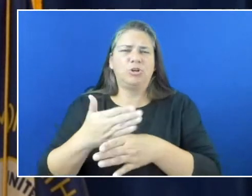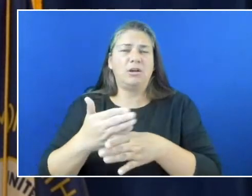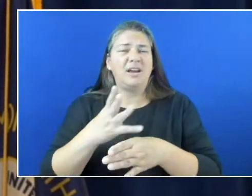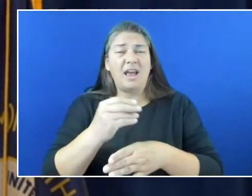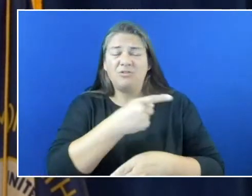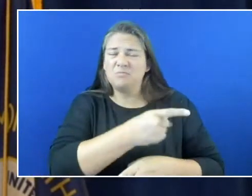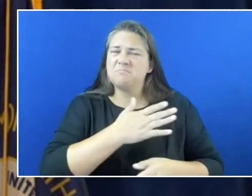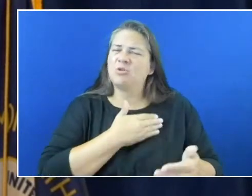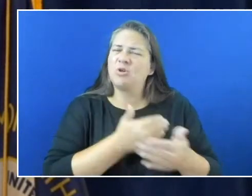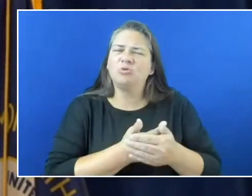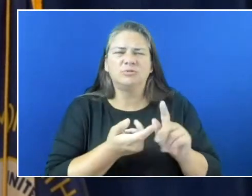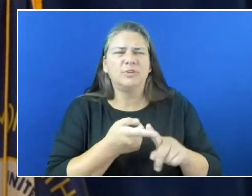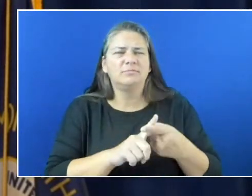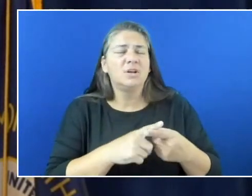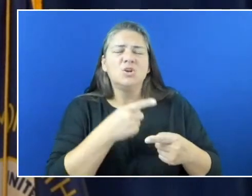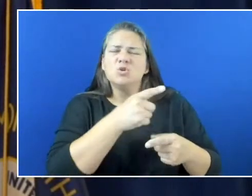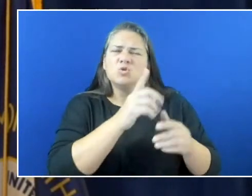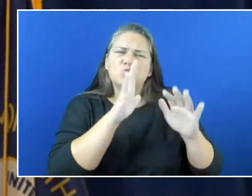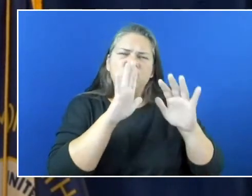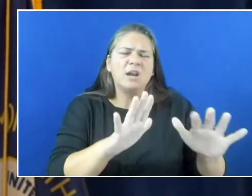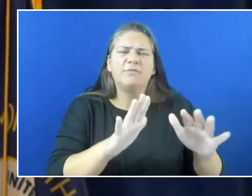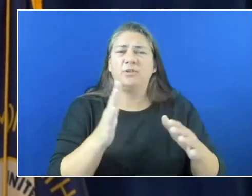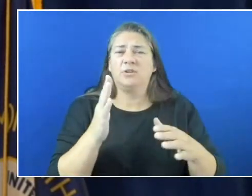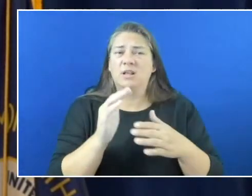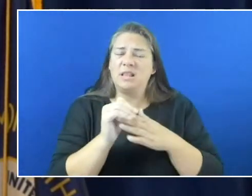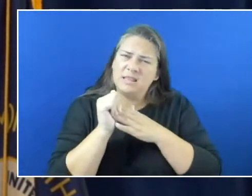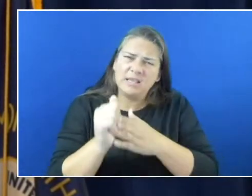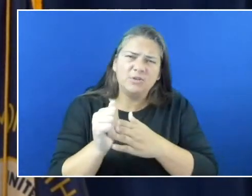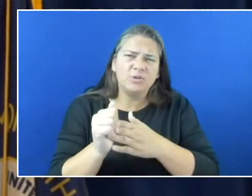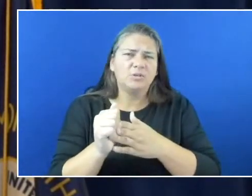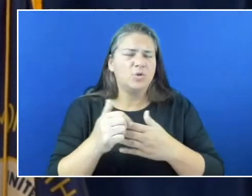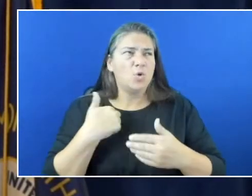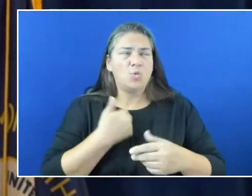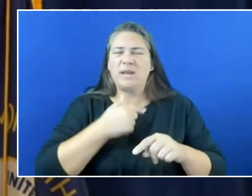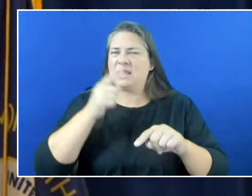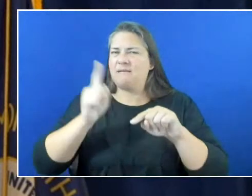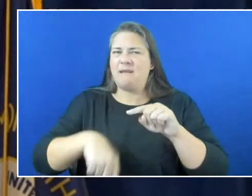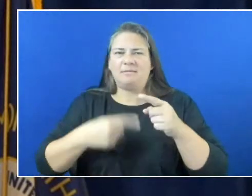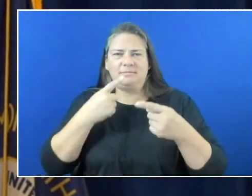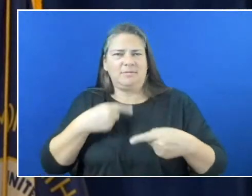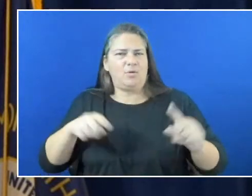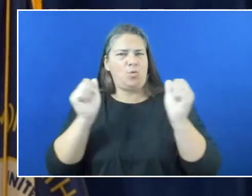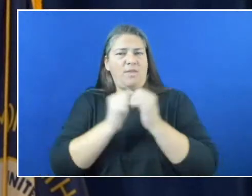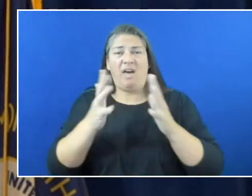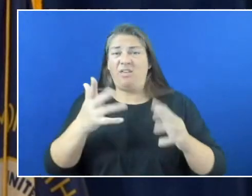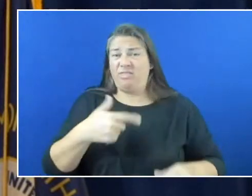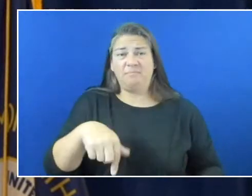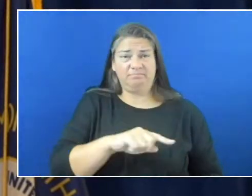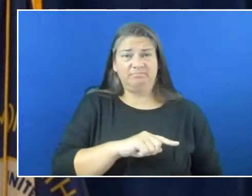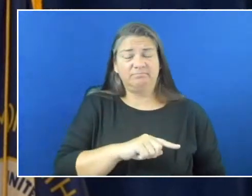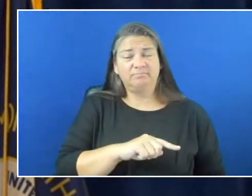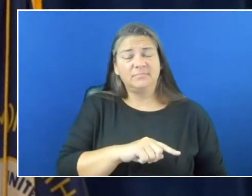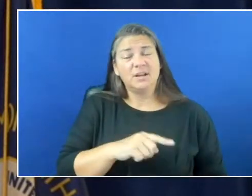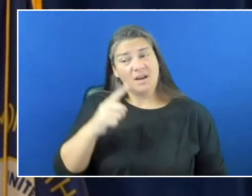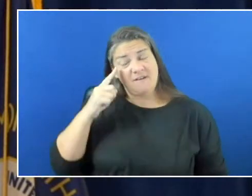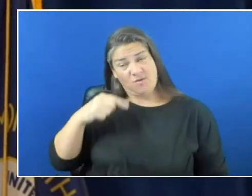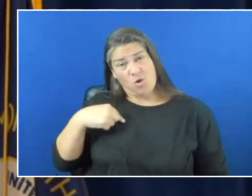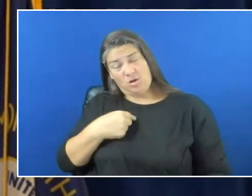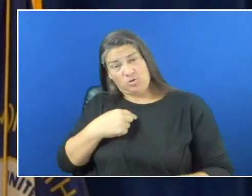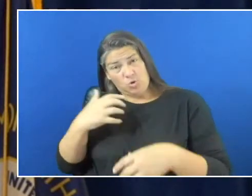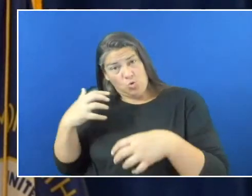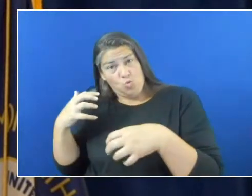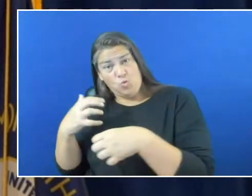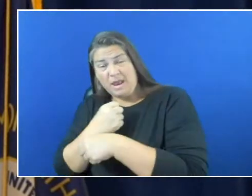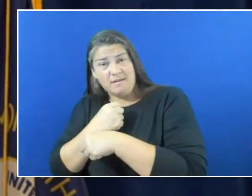not be here today without them. To win the war against these heinous crimes, we must bring